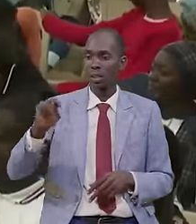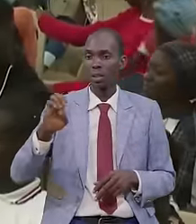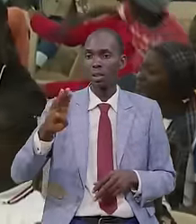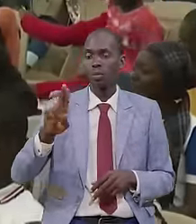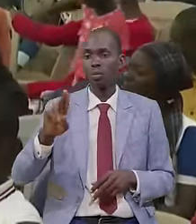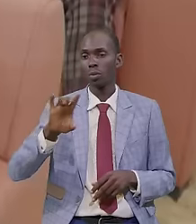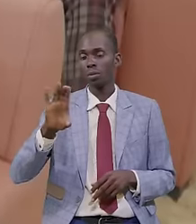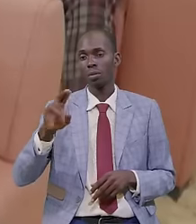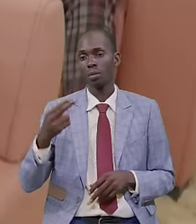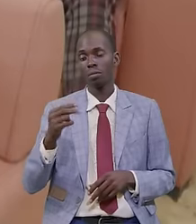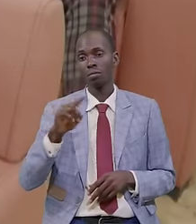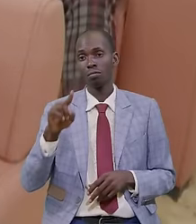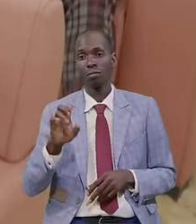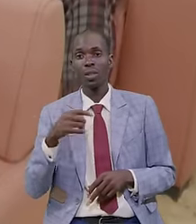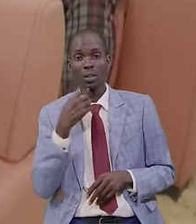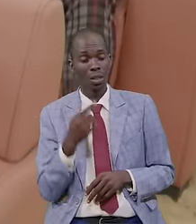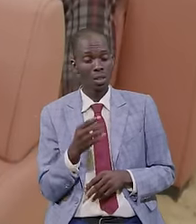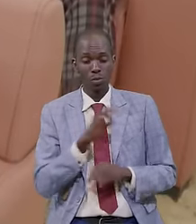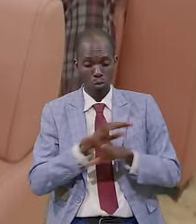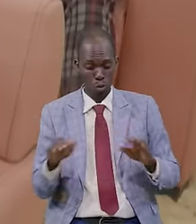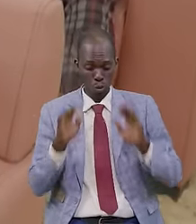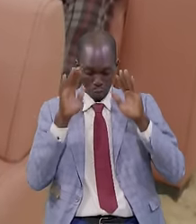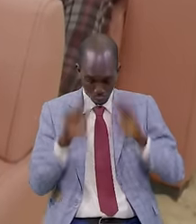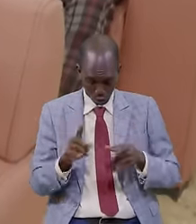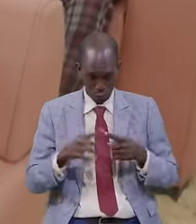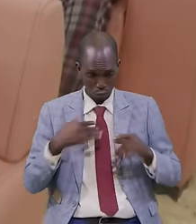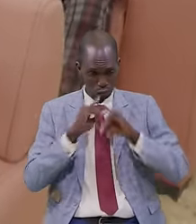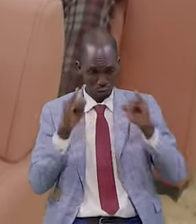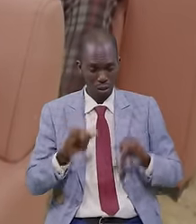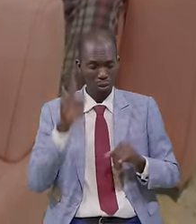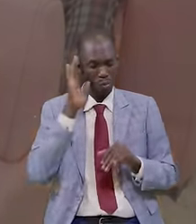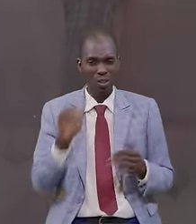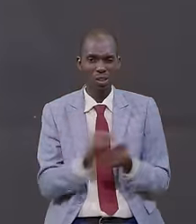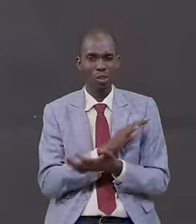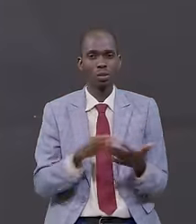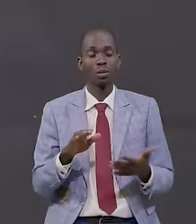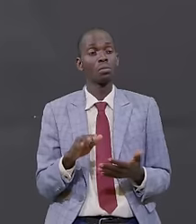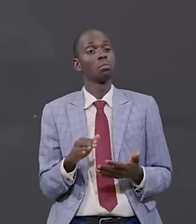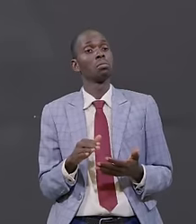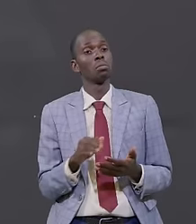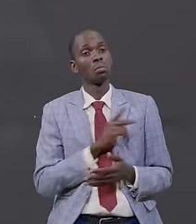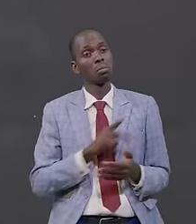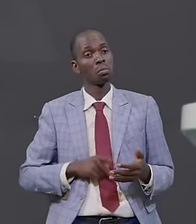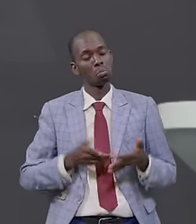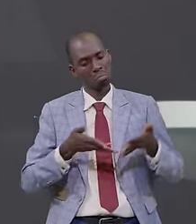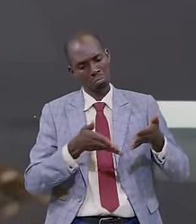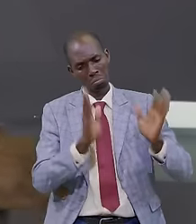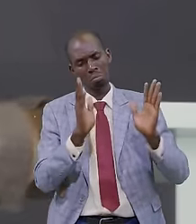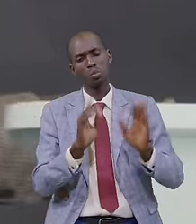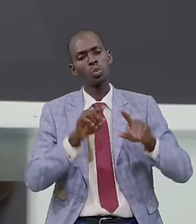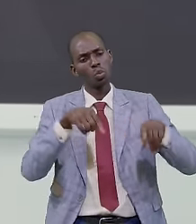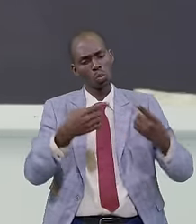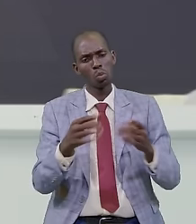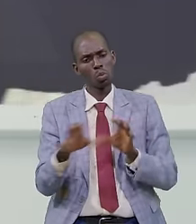and everything will finish in your life. And they said, go ahead and do whatever you want to do.